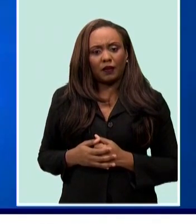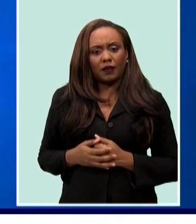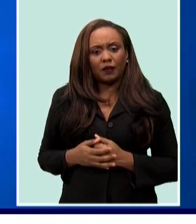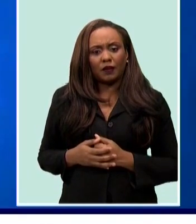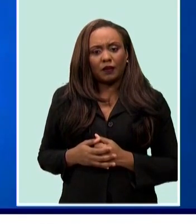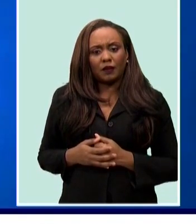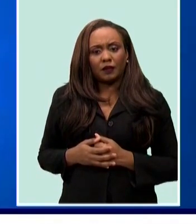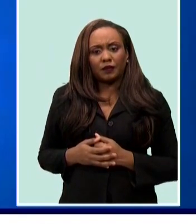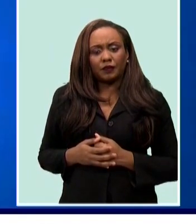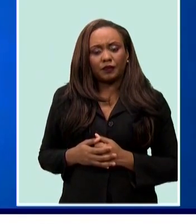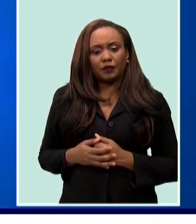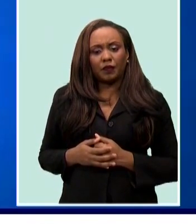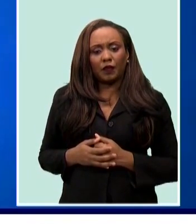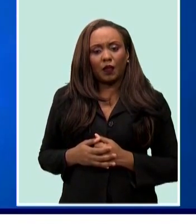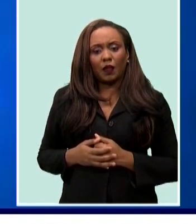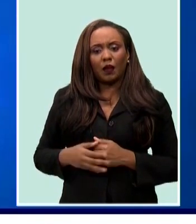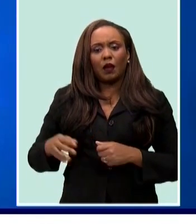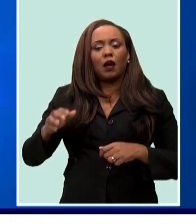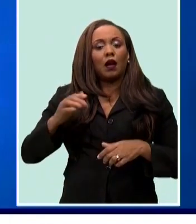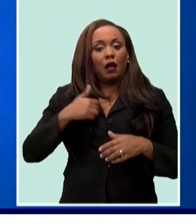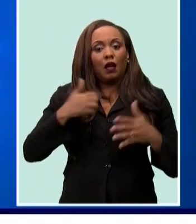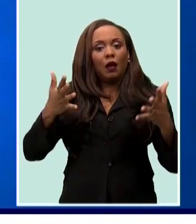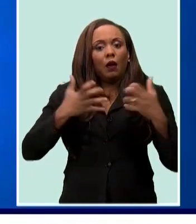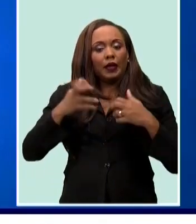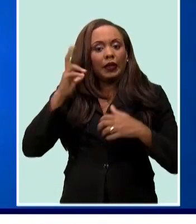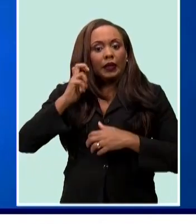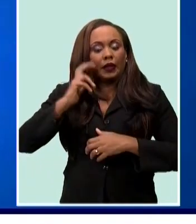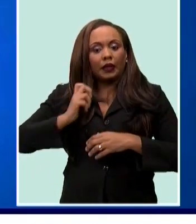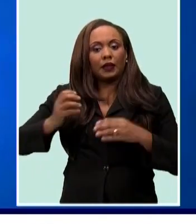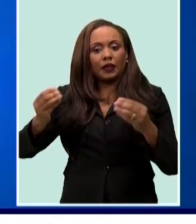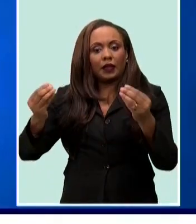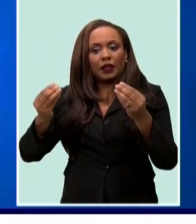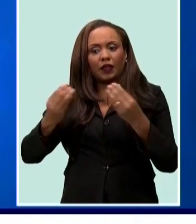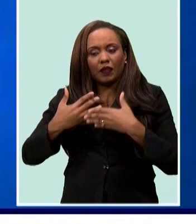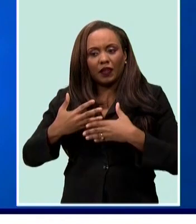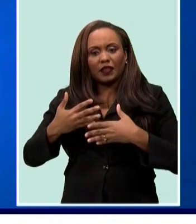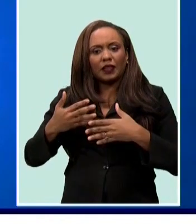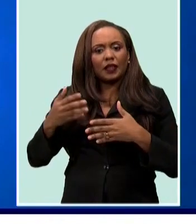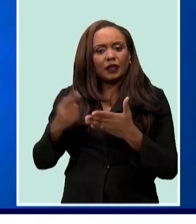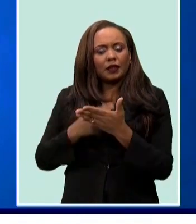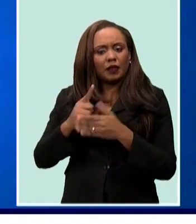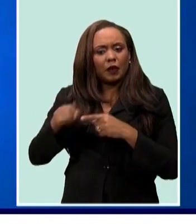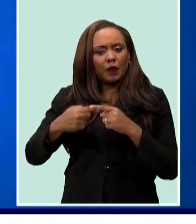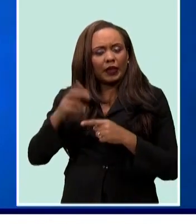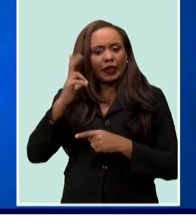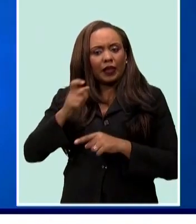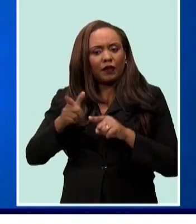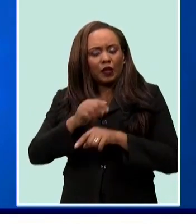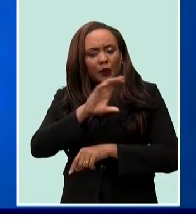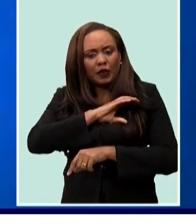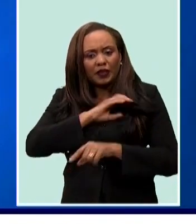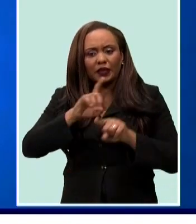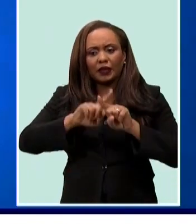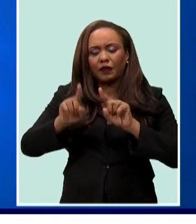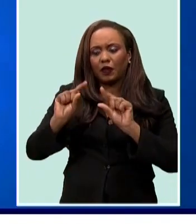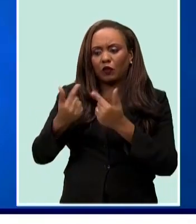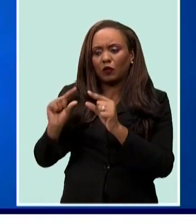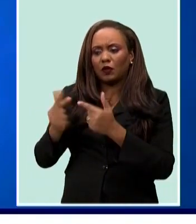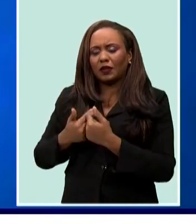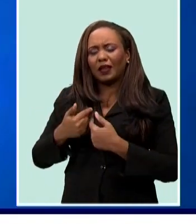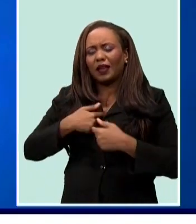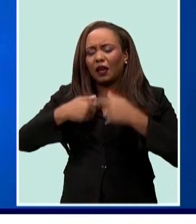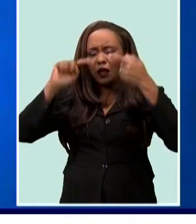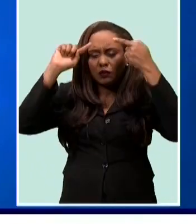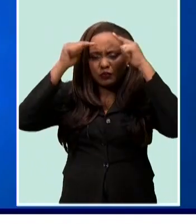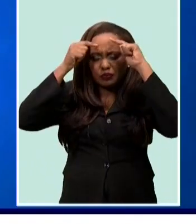our National Security Council, when they get a briefing, I usually leave with a headache. But suffice